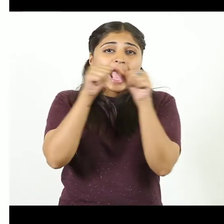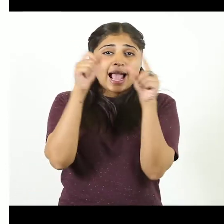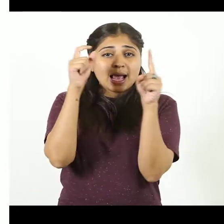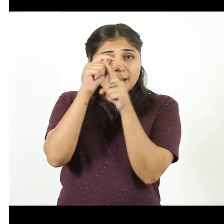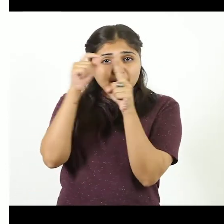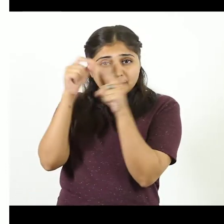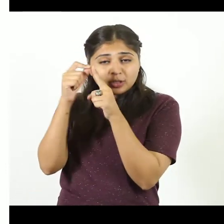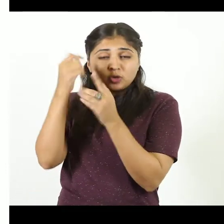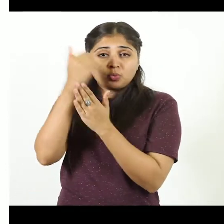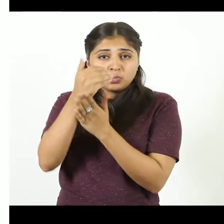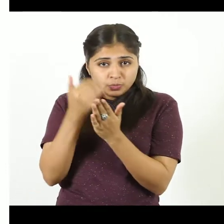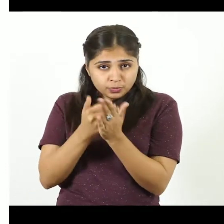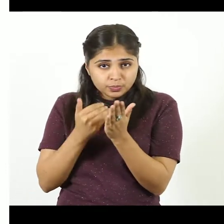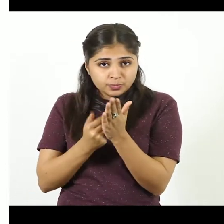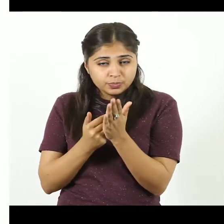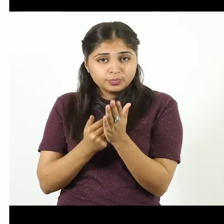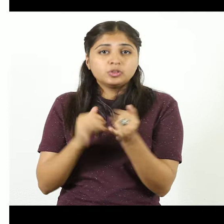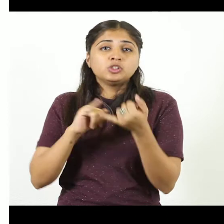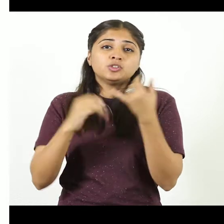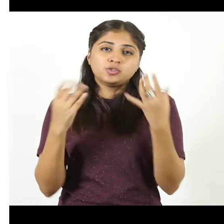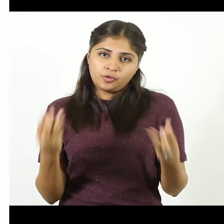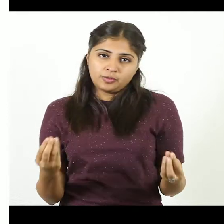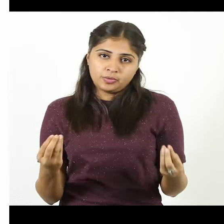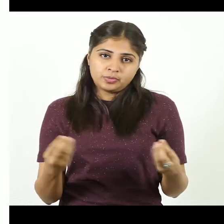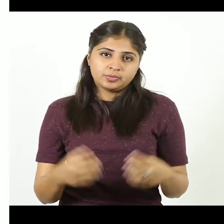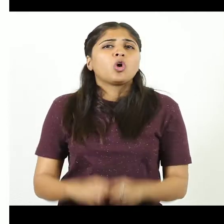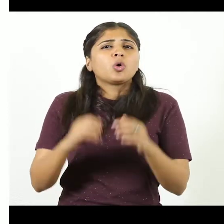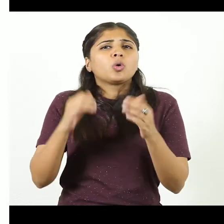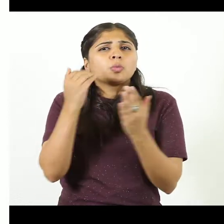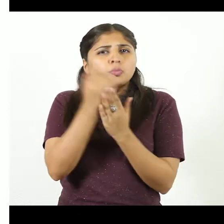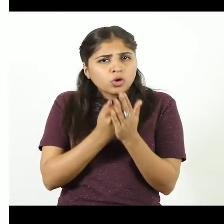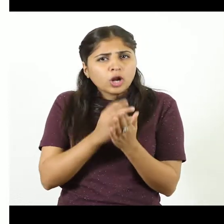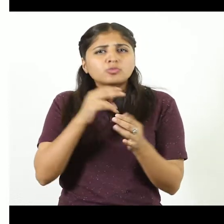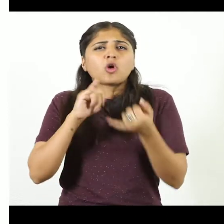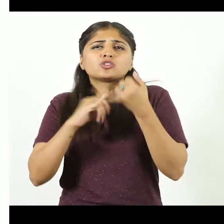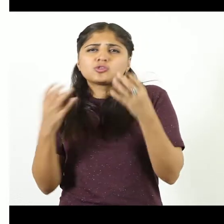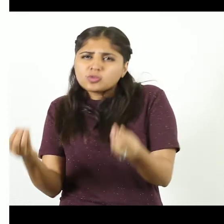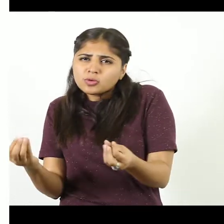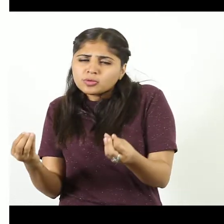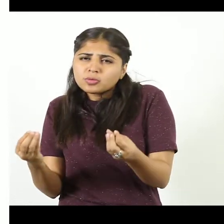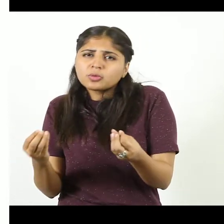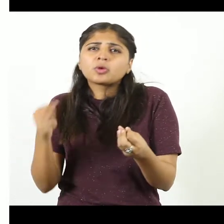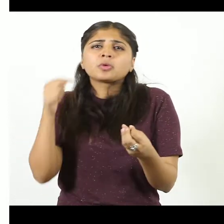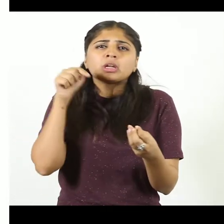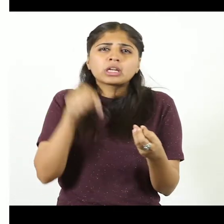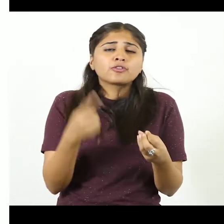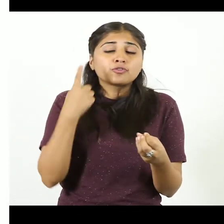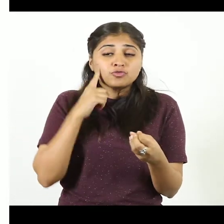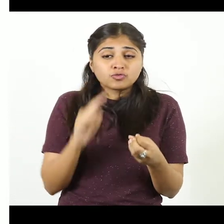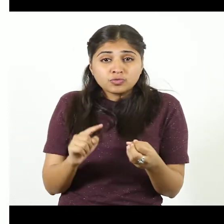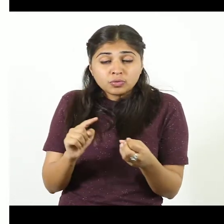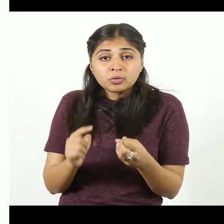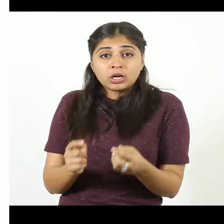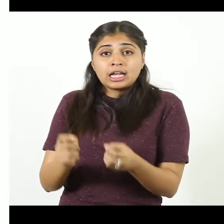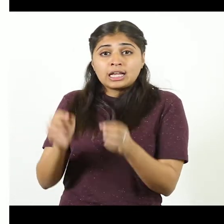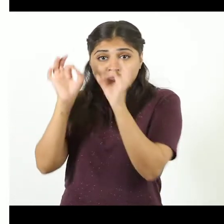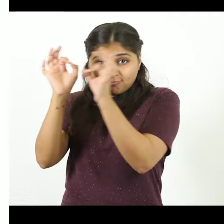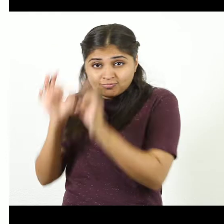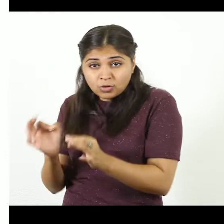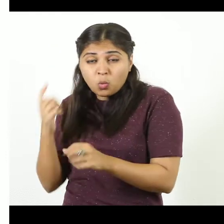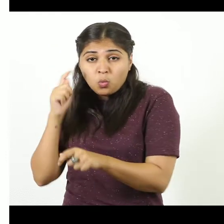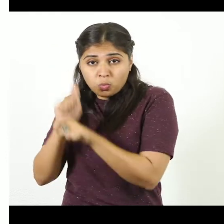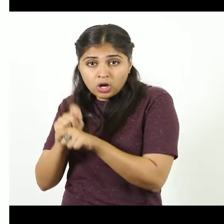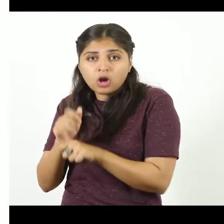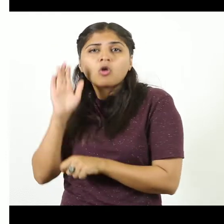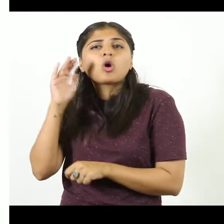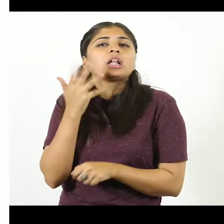Application program softwares. Programs or softwares for doing certain specific tasks are called application